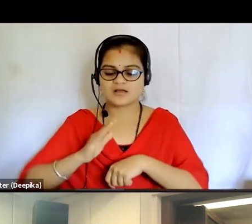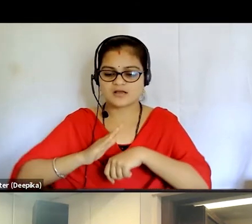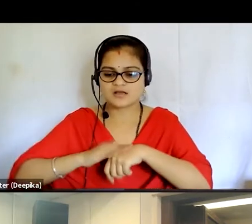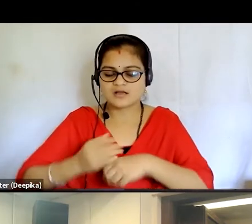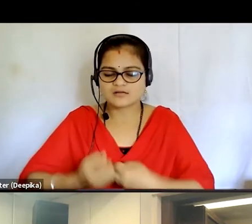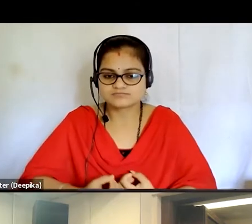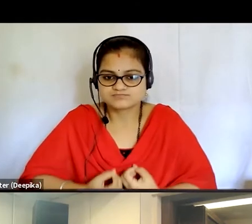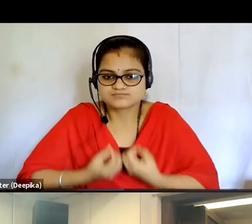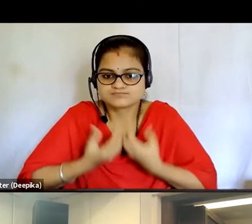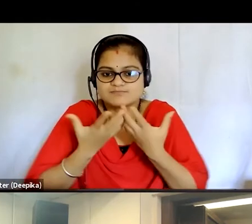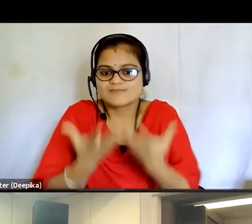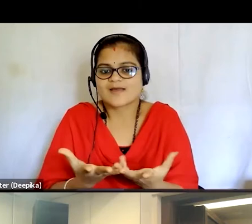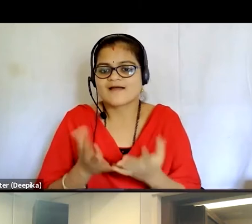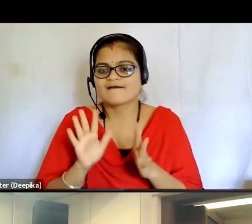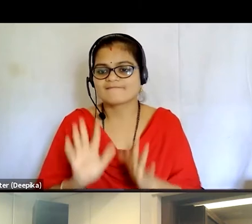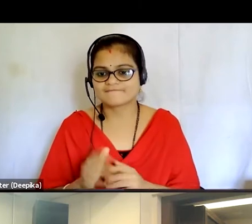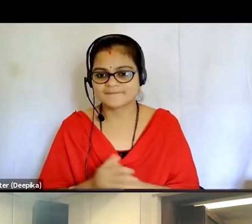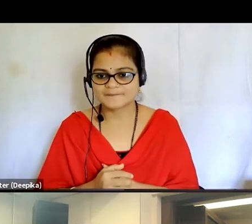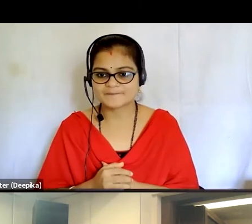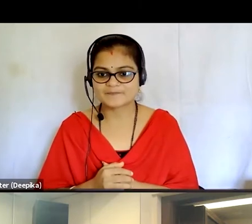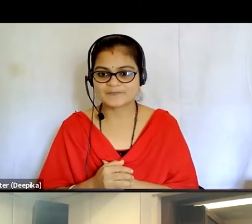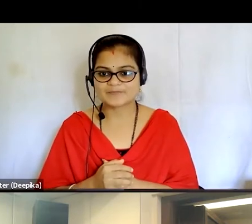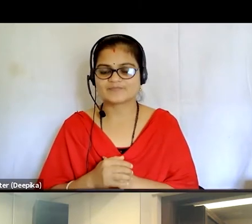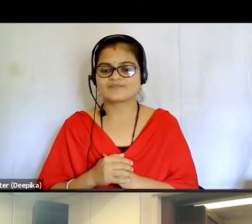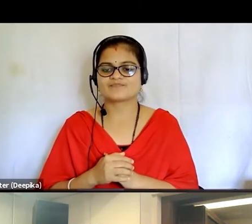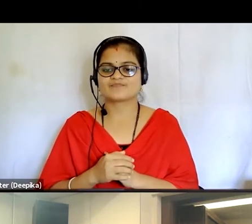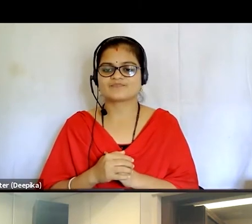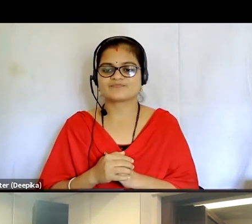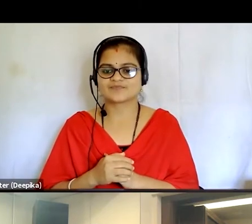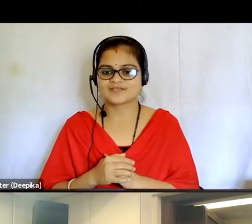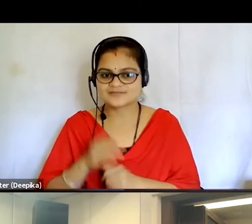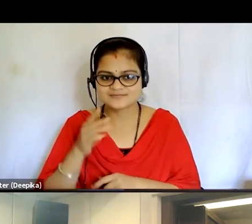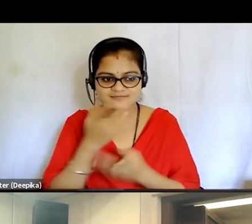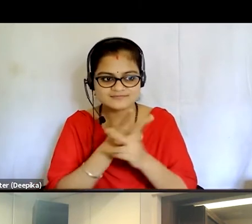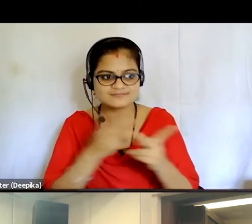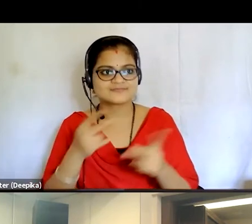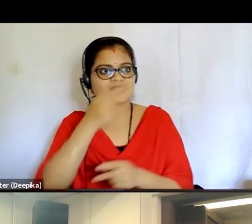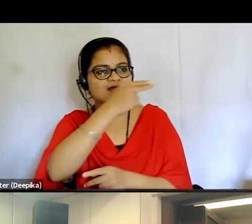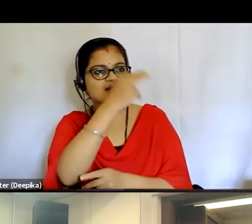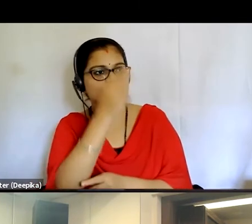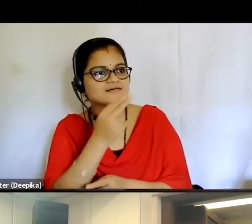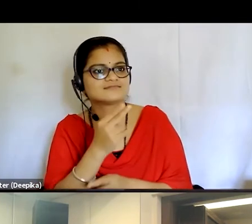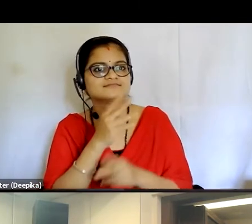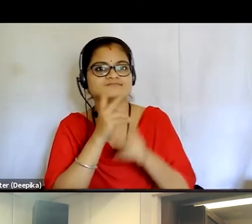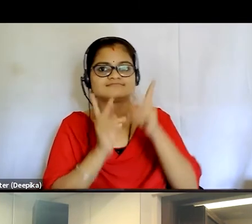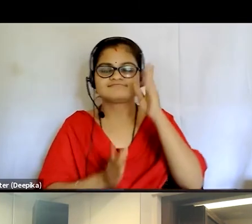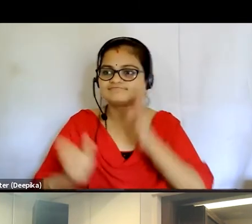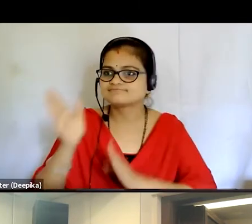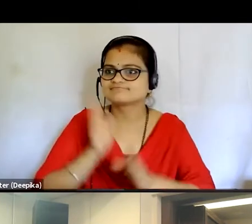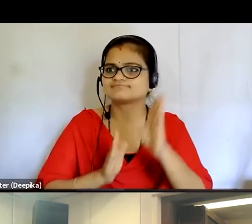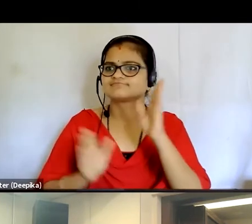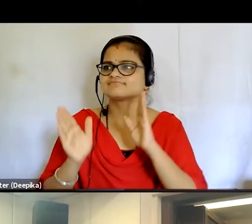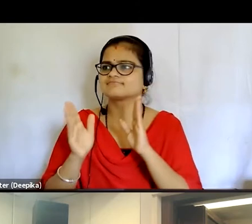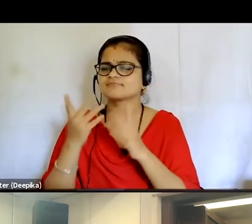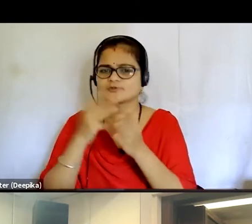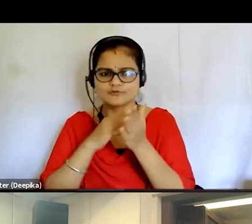that there is a journey, you know, when you go through the different pieces of art and how you travel through